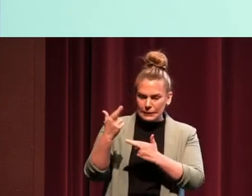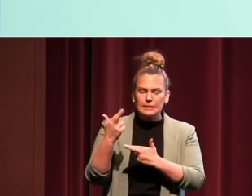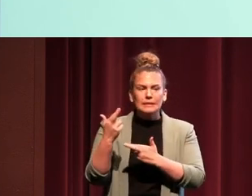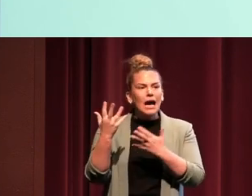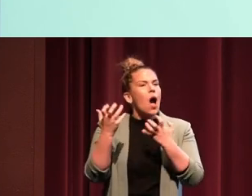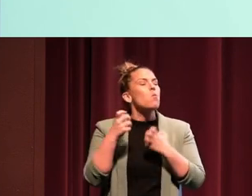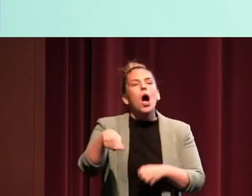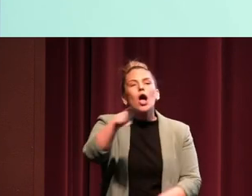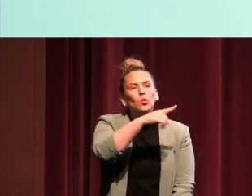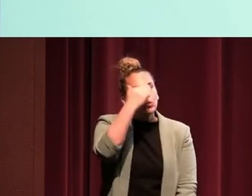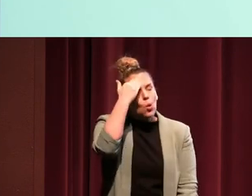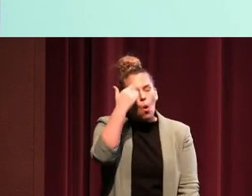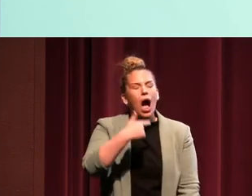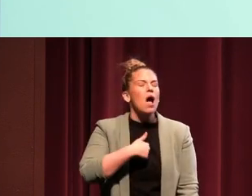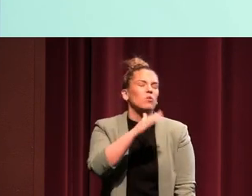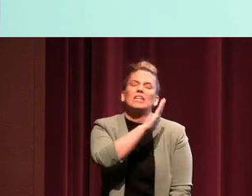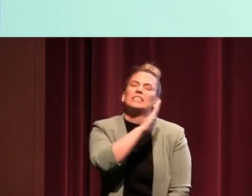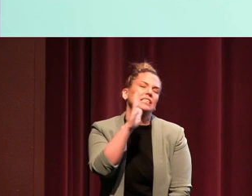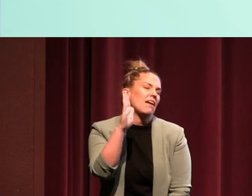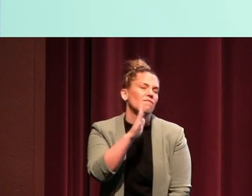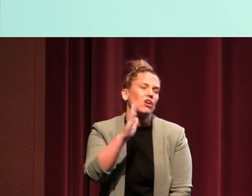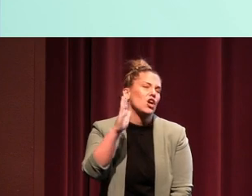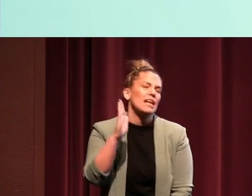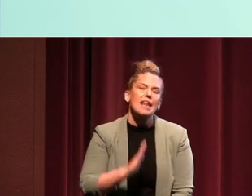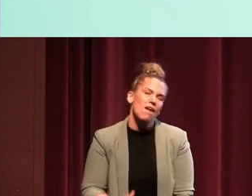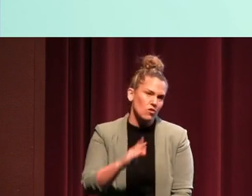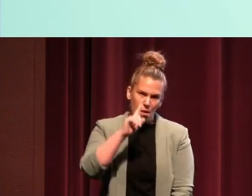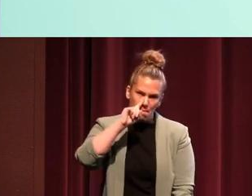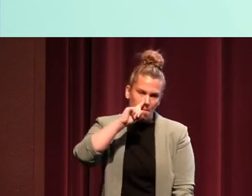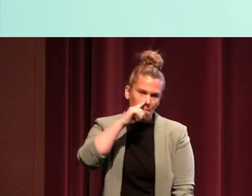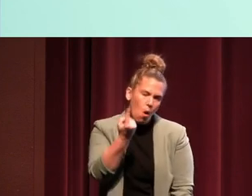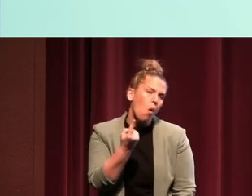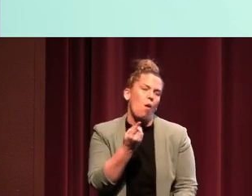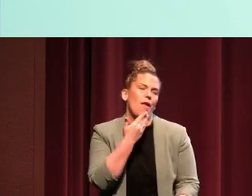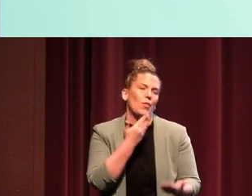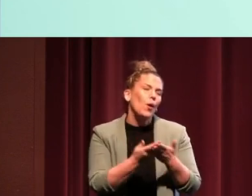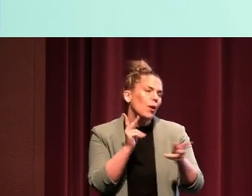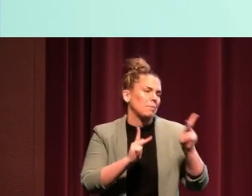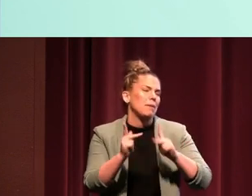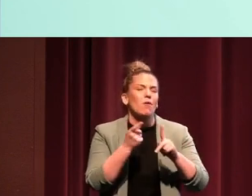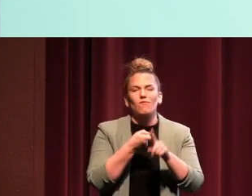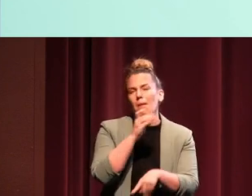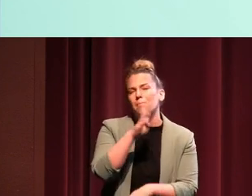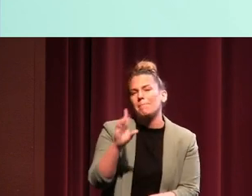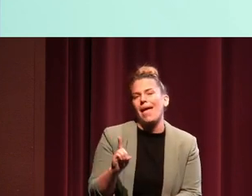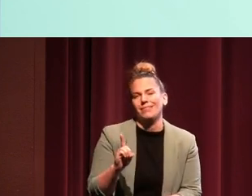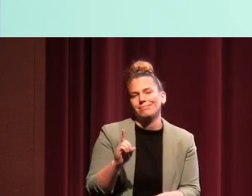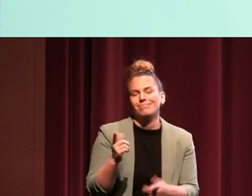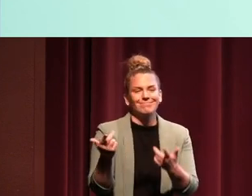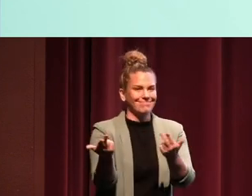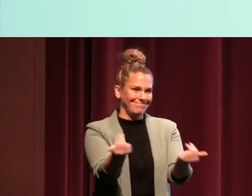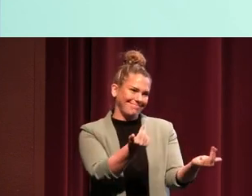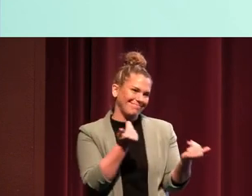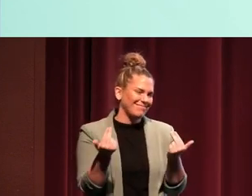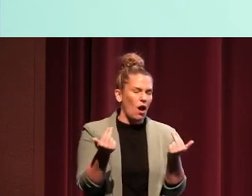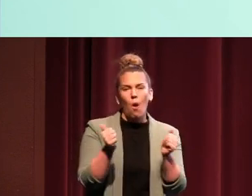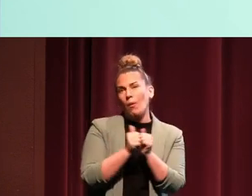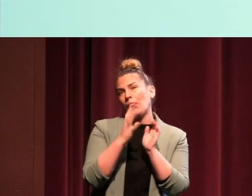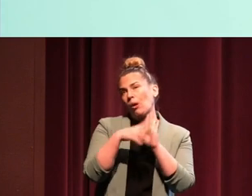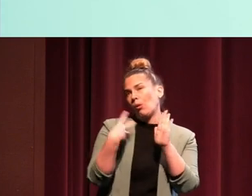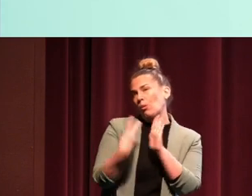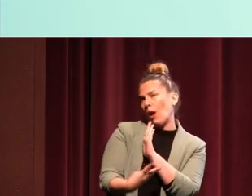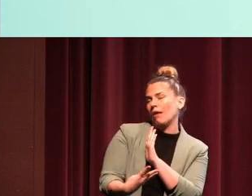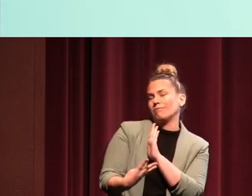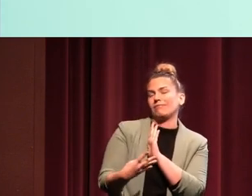that I would never, ever, ever bore the good people of Bend with graphs,